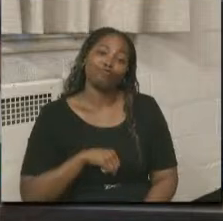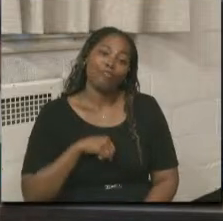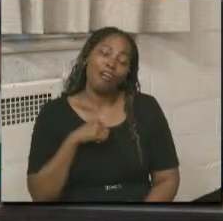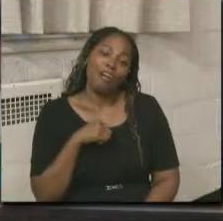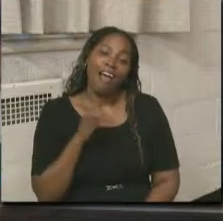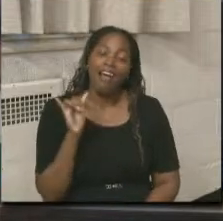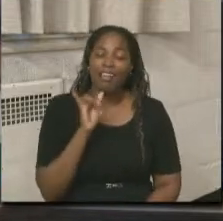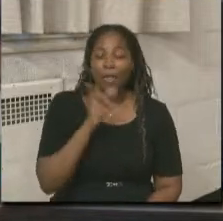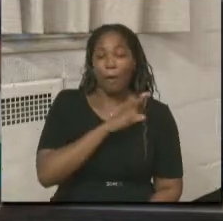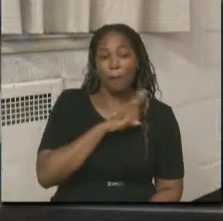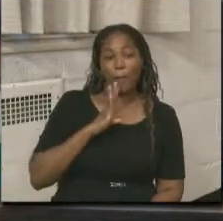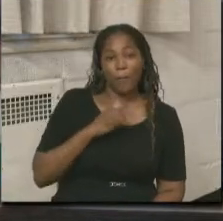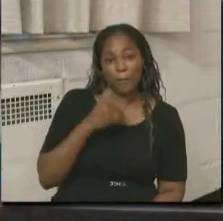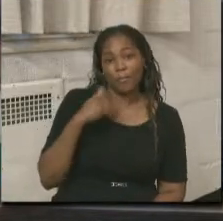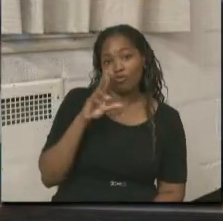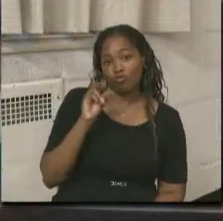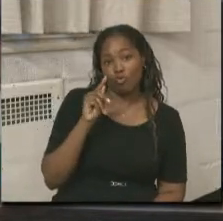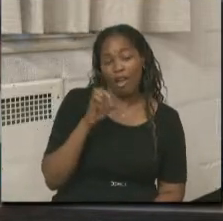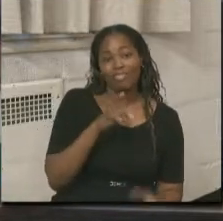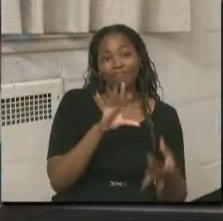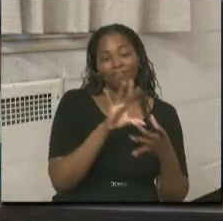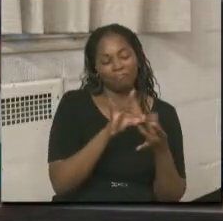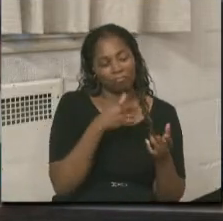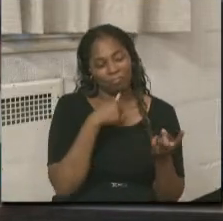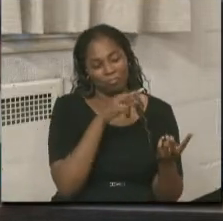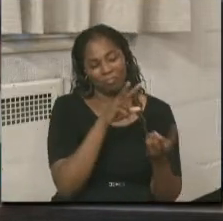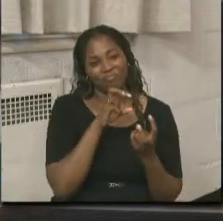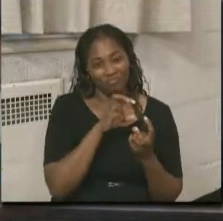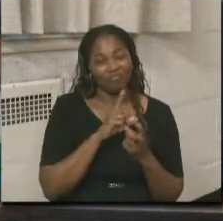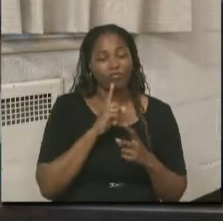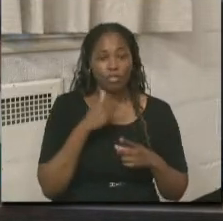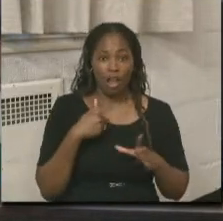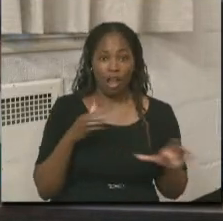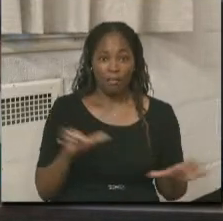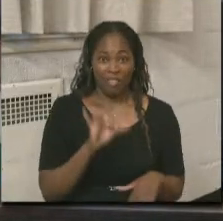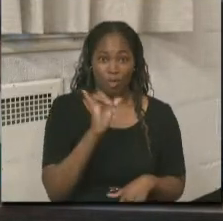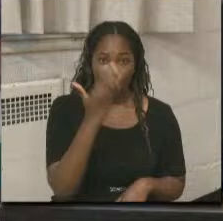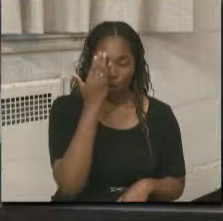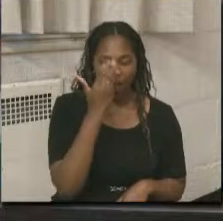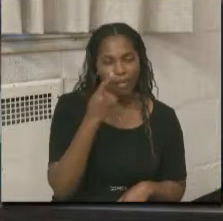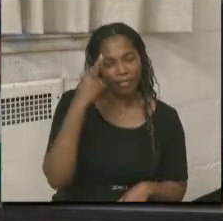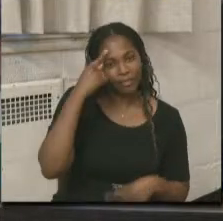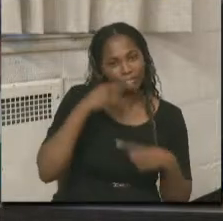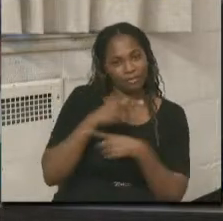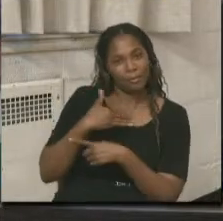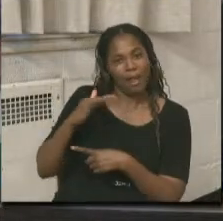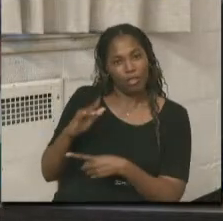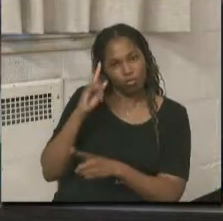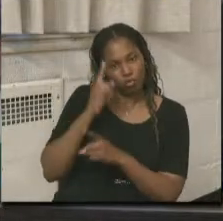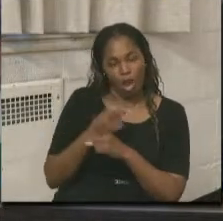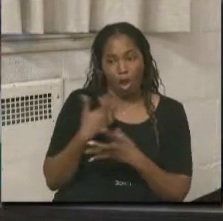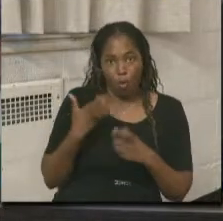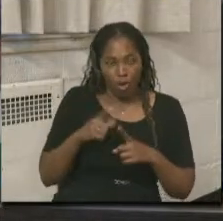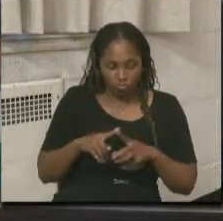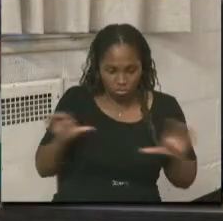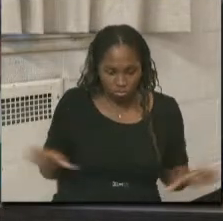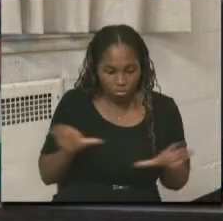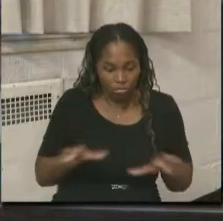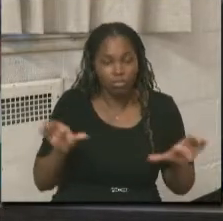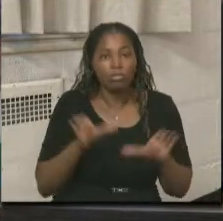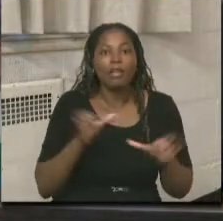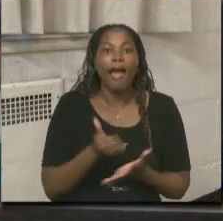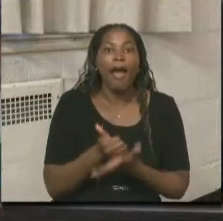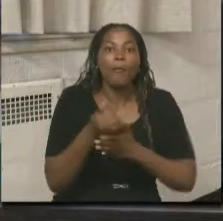said. He's a big reason why I'm doing this as well, to create a better future for him as he continues his tenure in the school